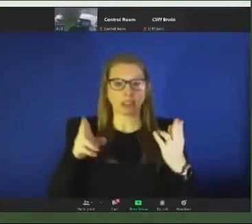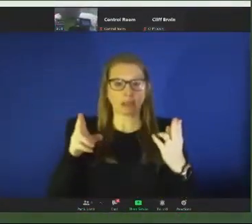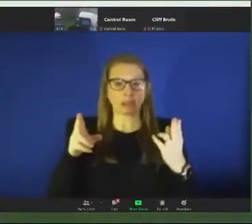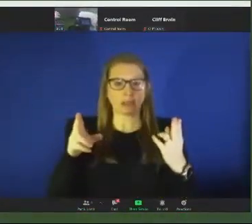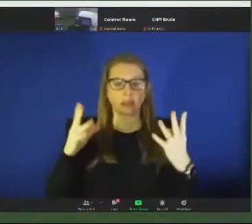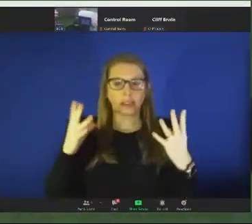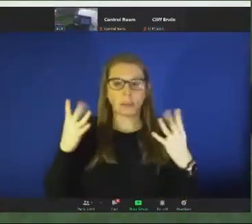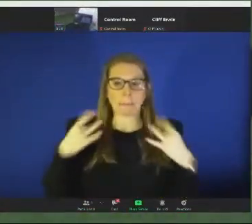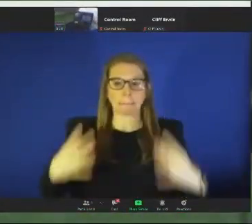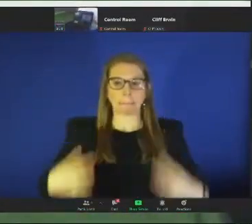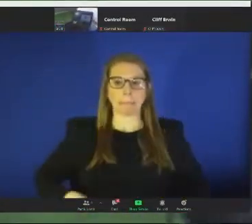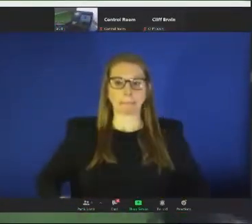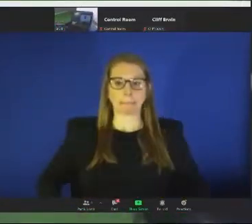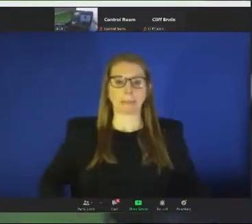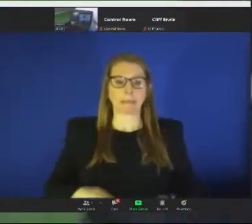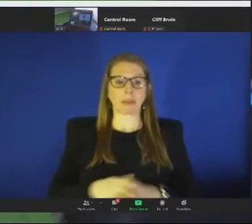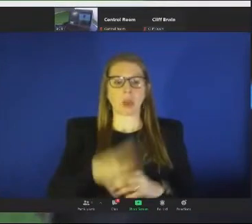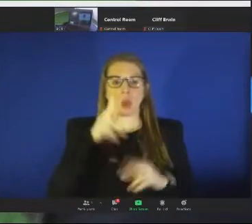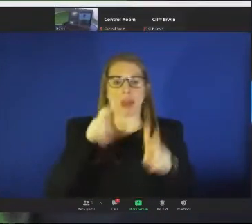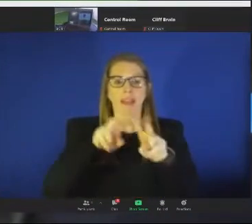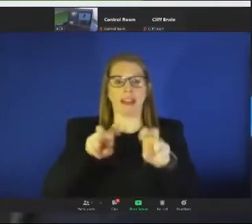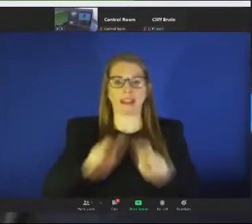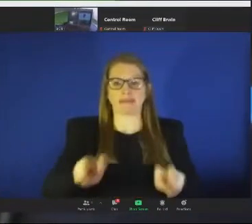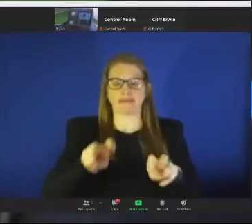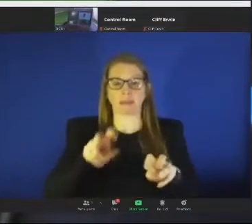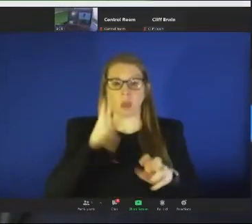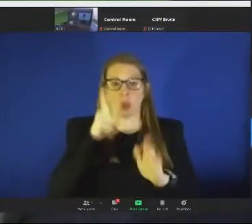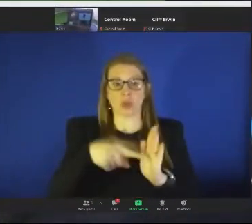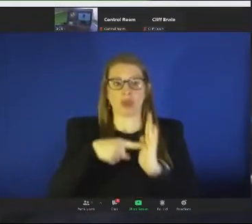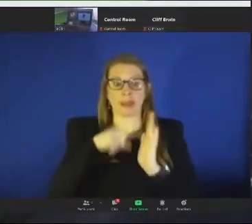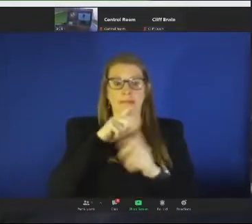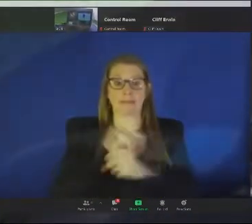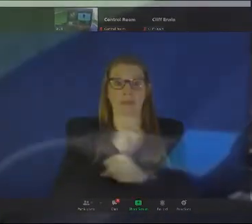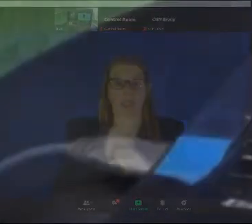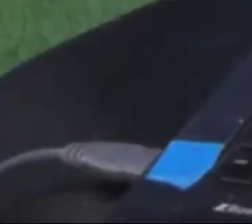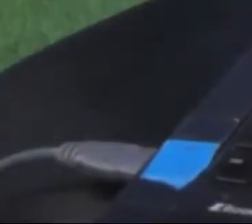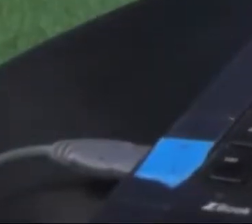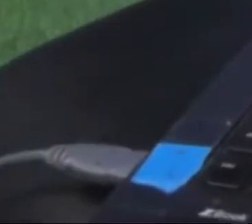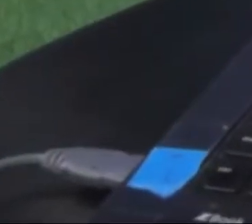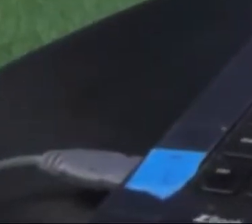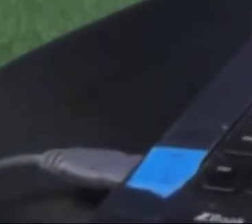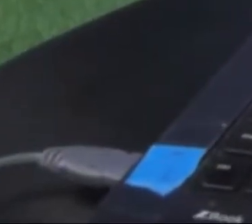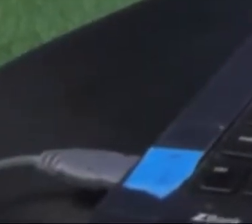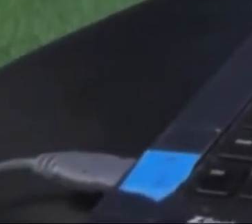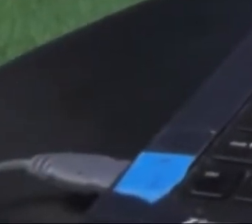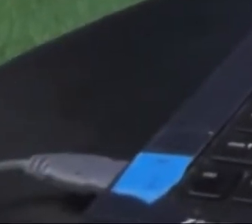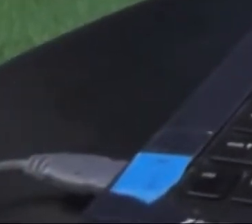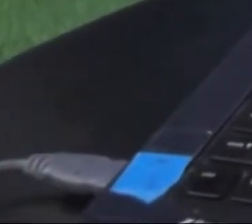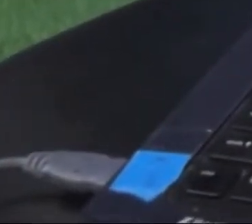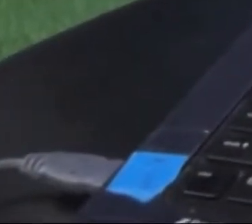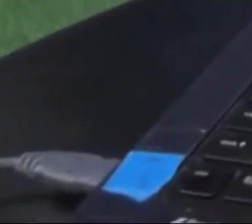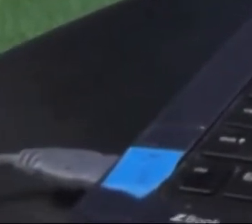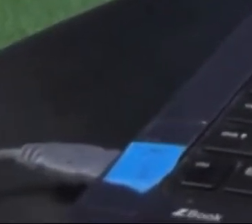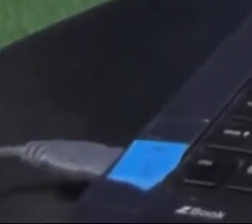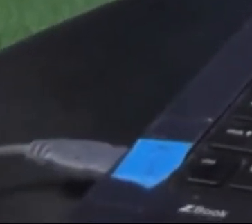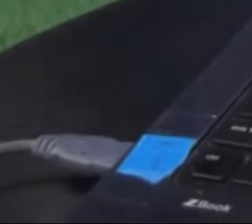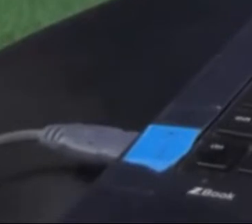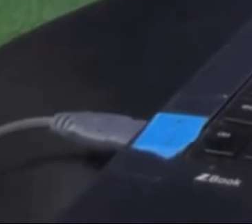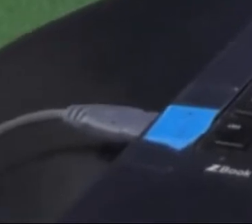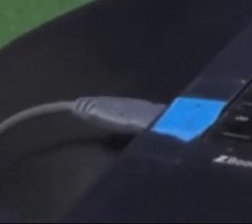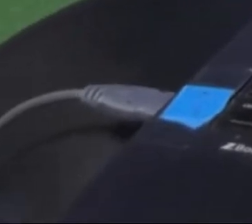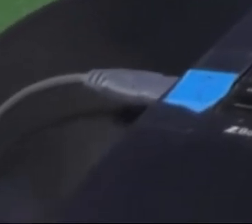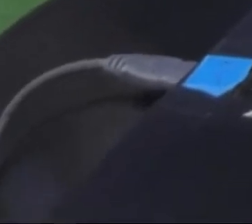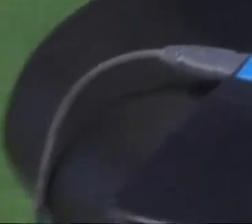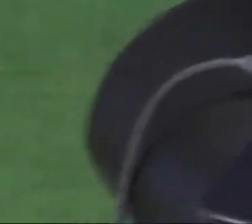analyze, Ryan, it's going to actually show me what I'm doing, hopefully right, not what I'm doing wrong. Correct. So nothing like having what you're doing wrong right there